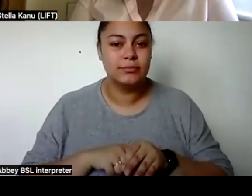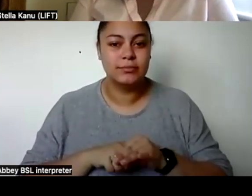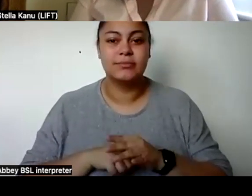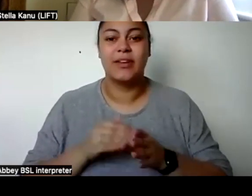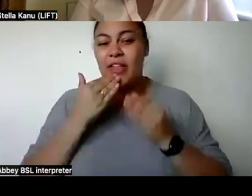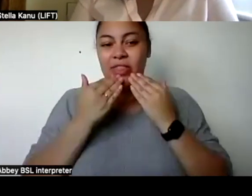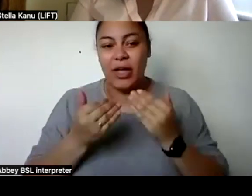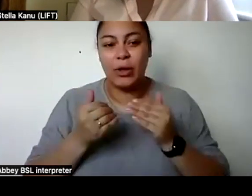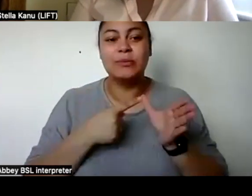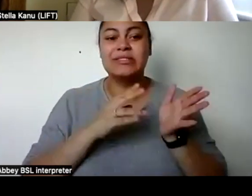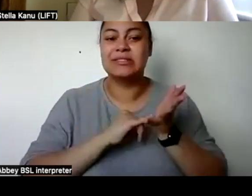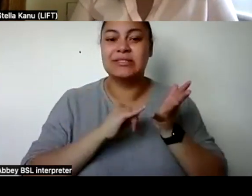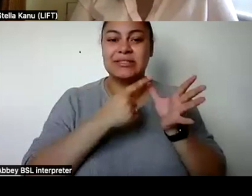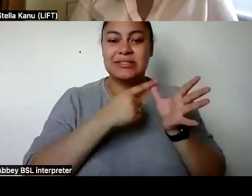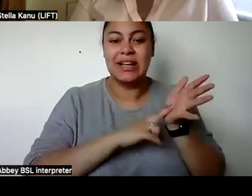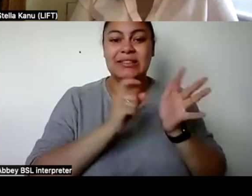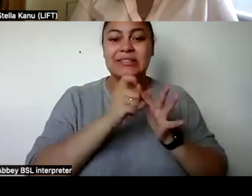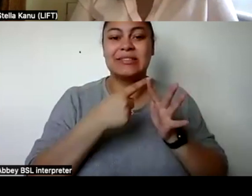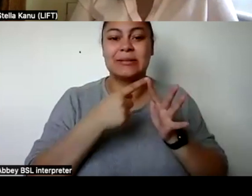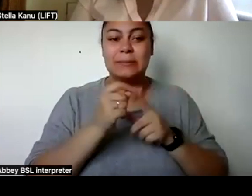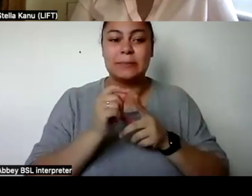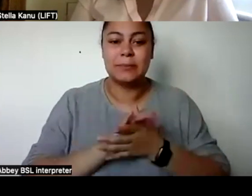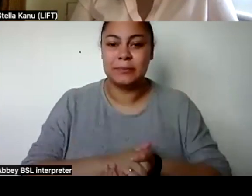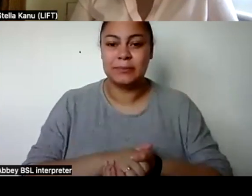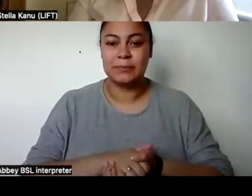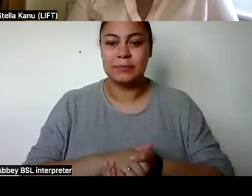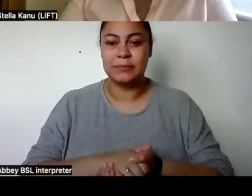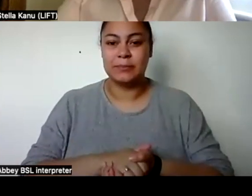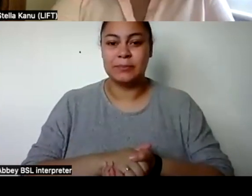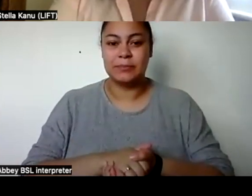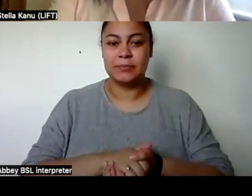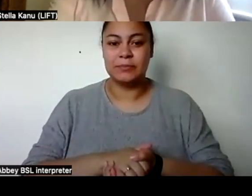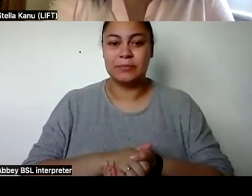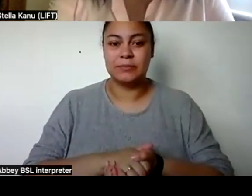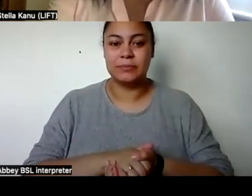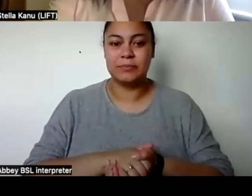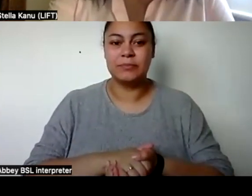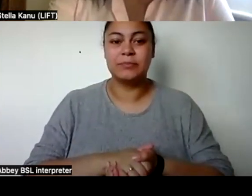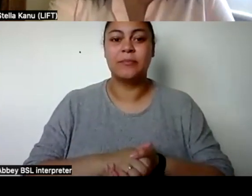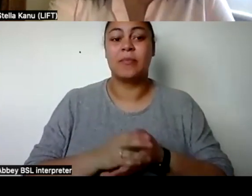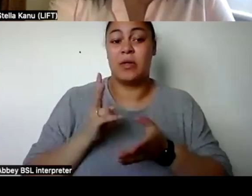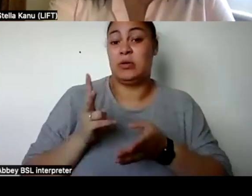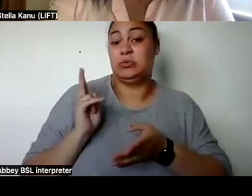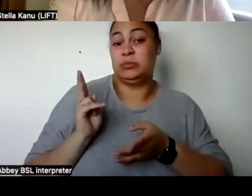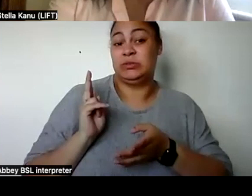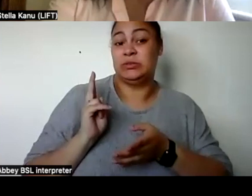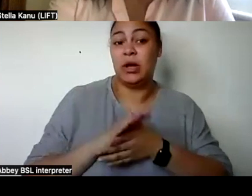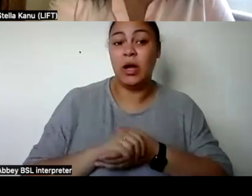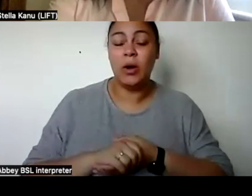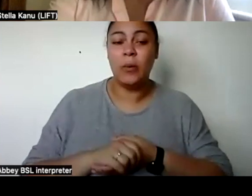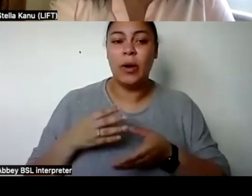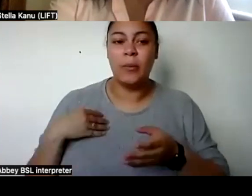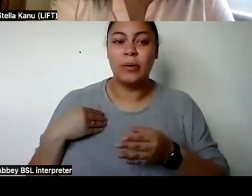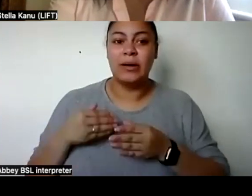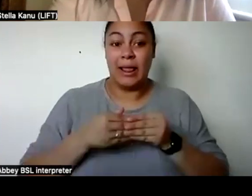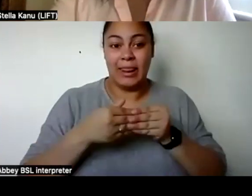Thank you, Sandeep. Yes. So as I said, until 2 weeks ago, I was leading a